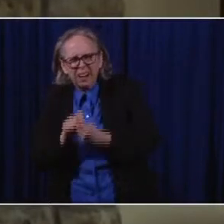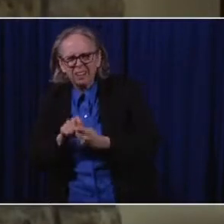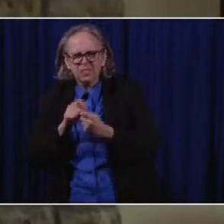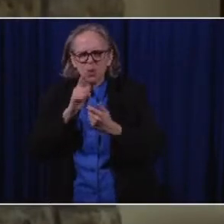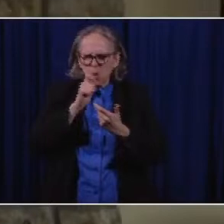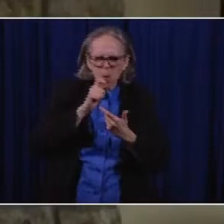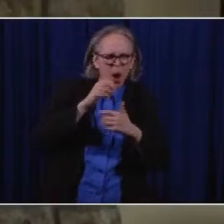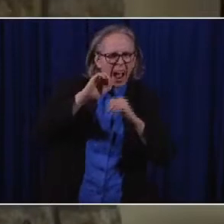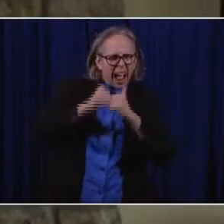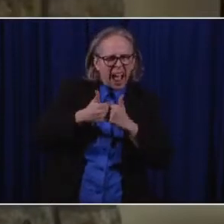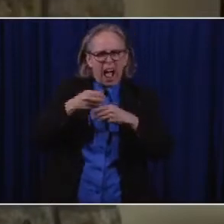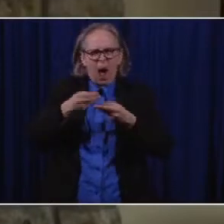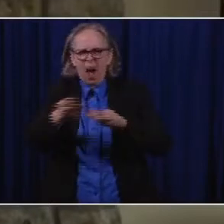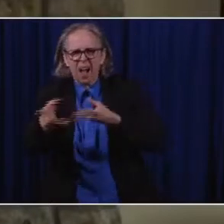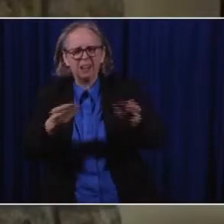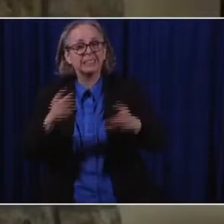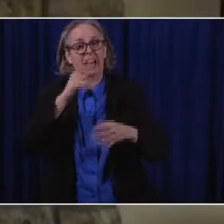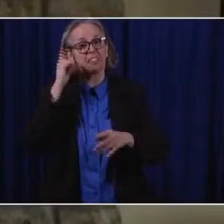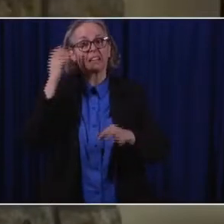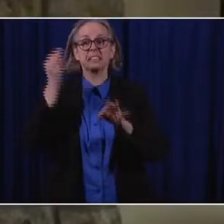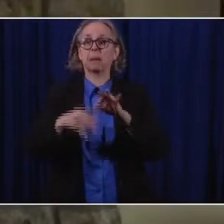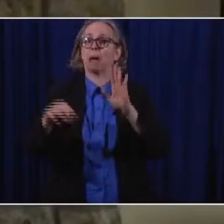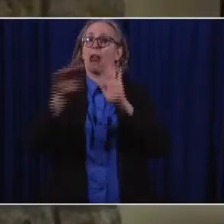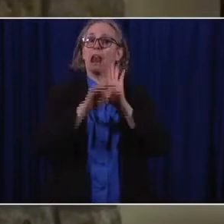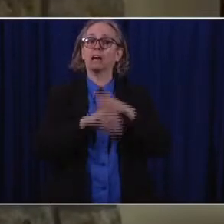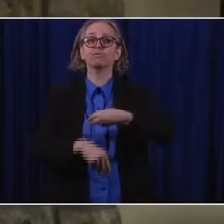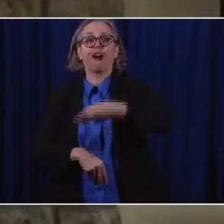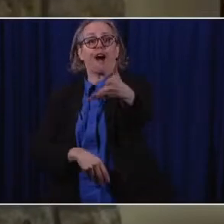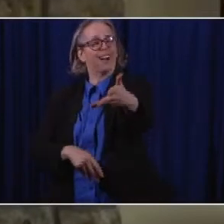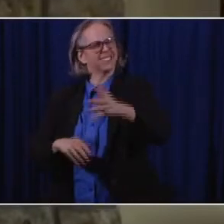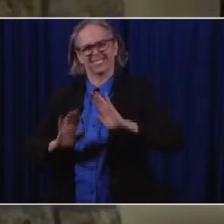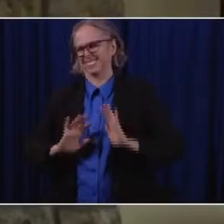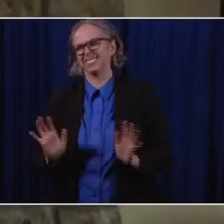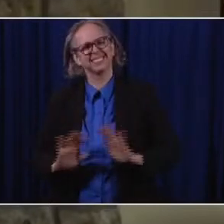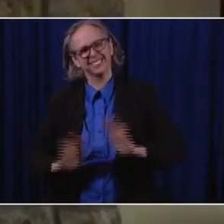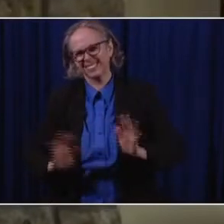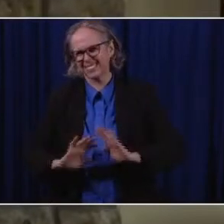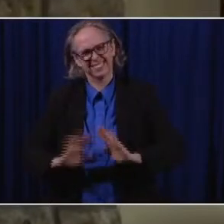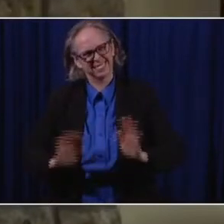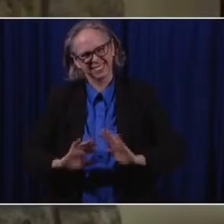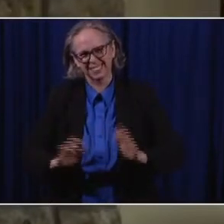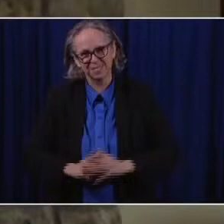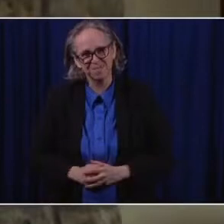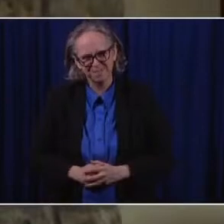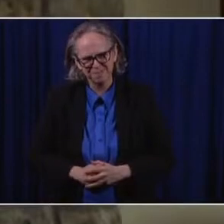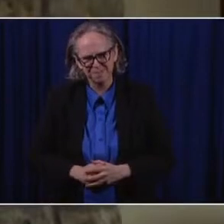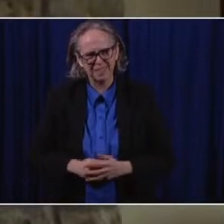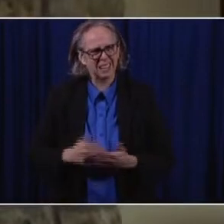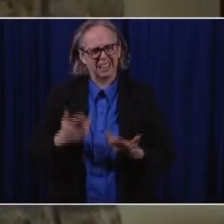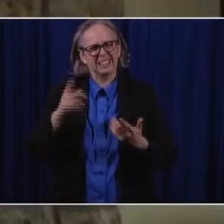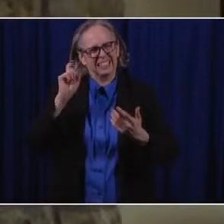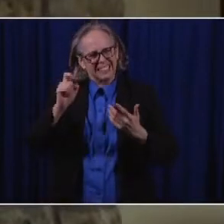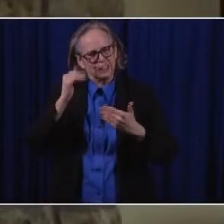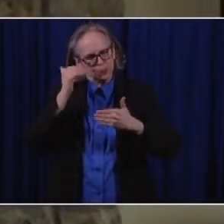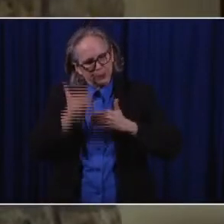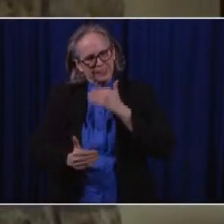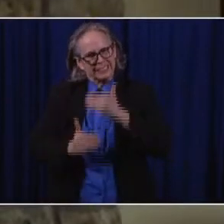a list and then going and doing it. It's got to be a list that you actually is a doable list, and